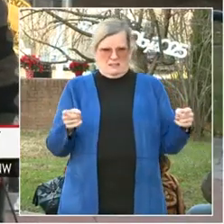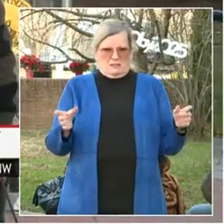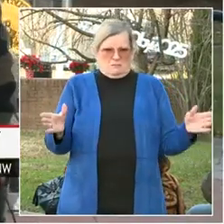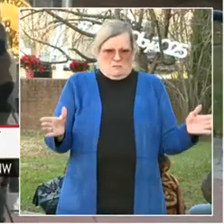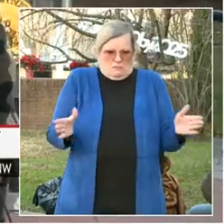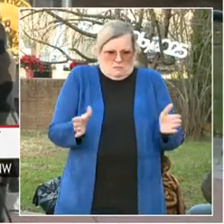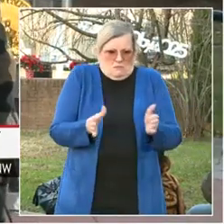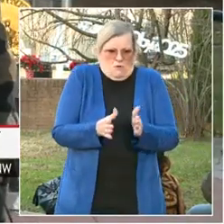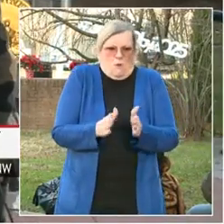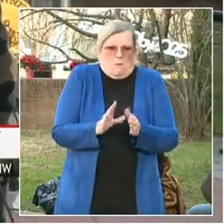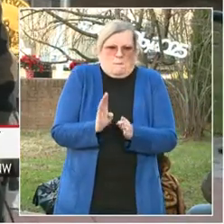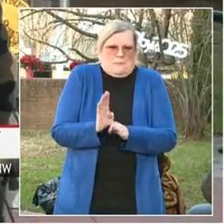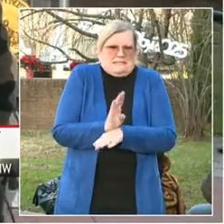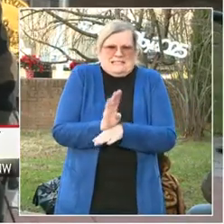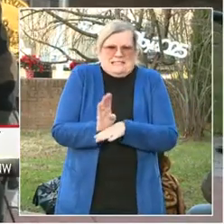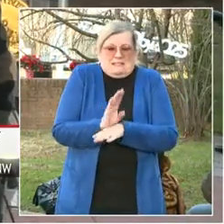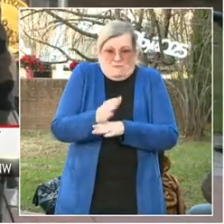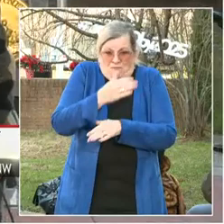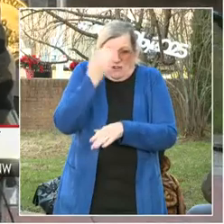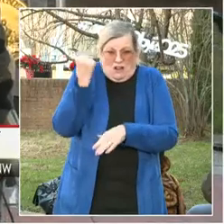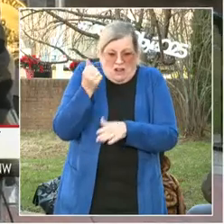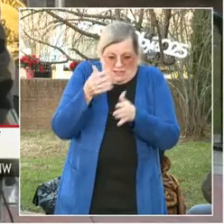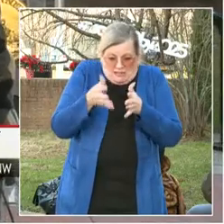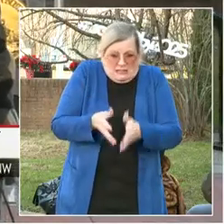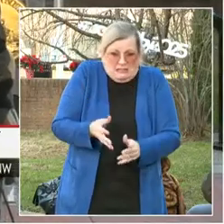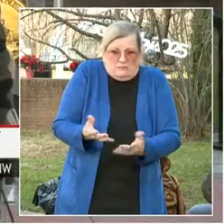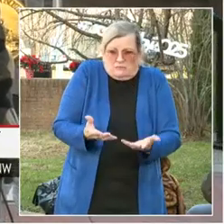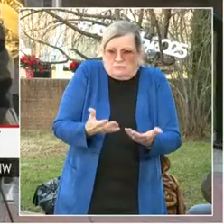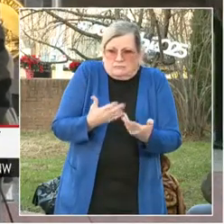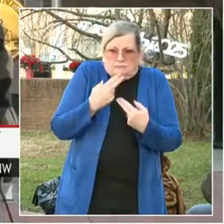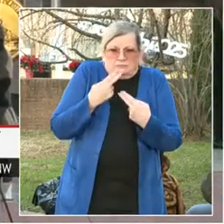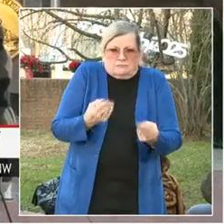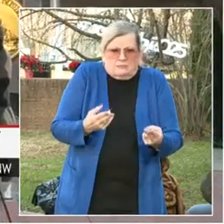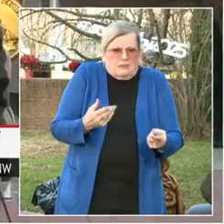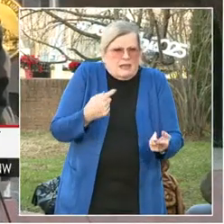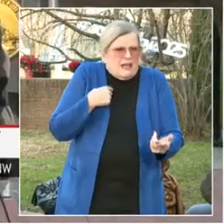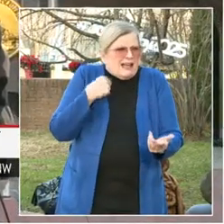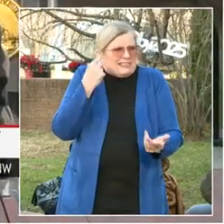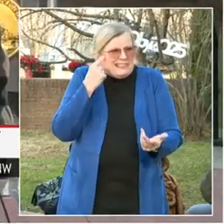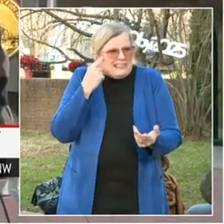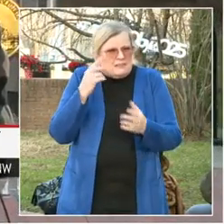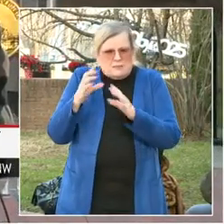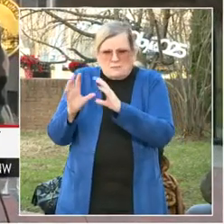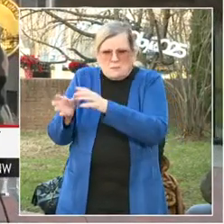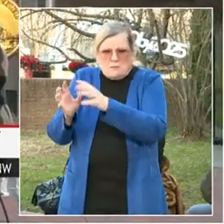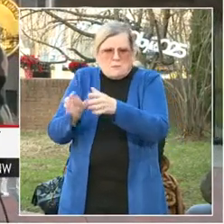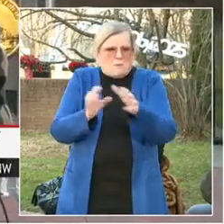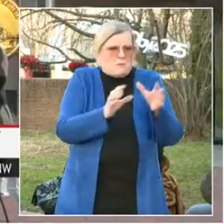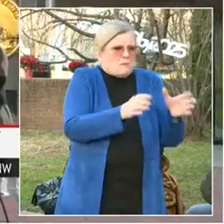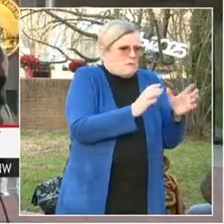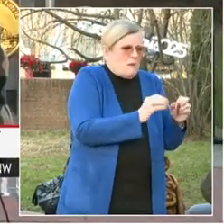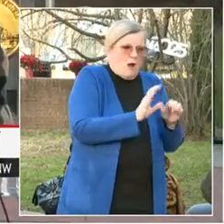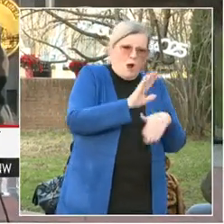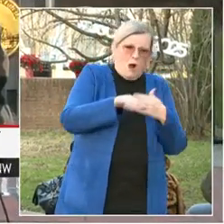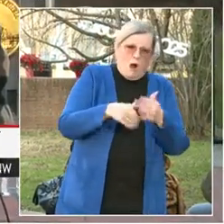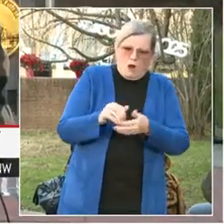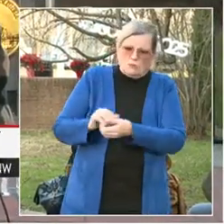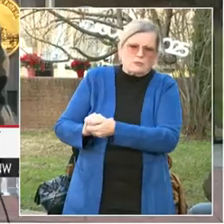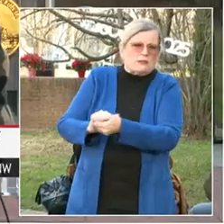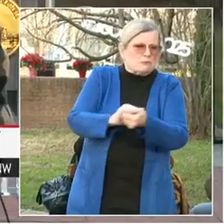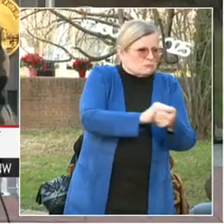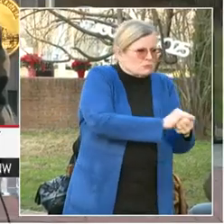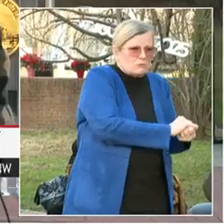strip. So getting those together would be challenging in